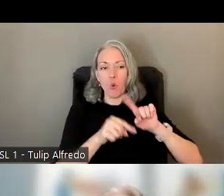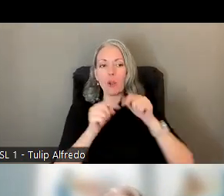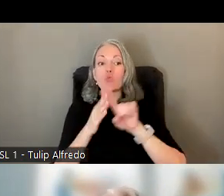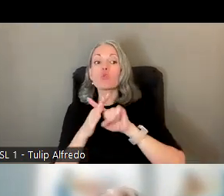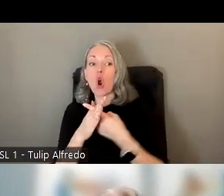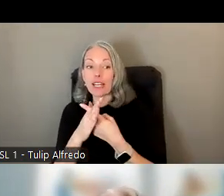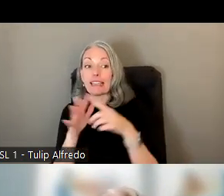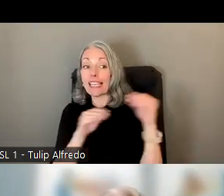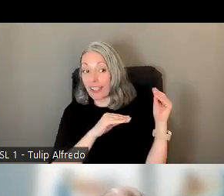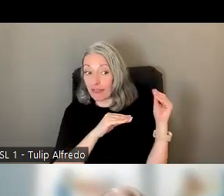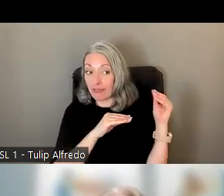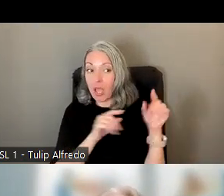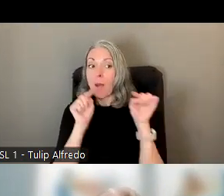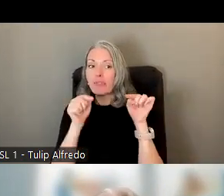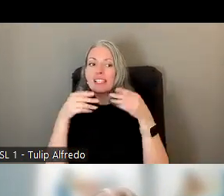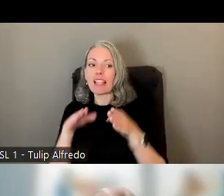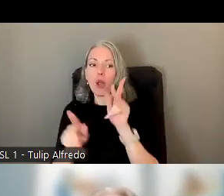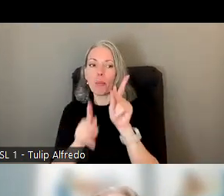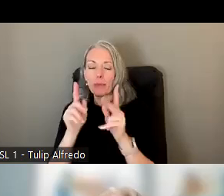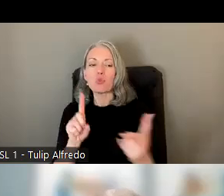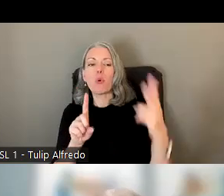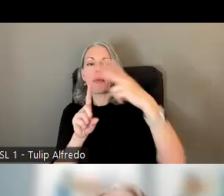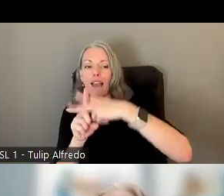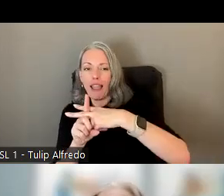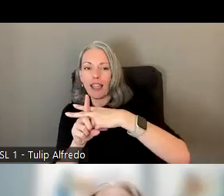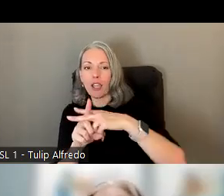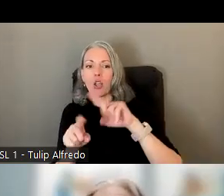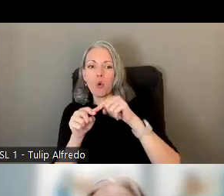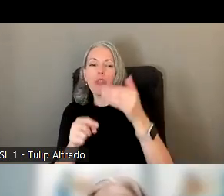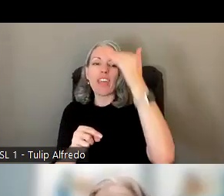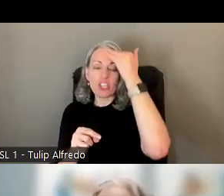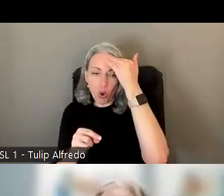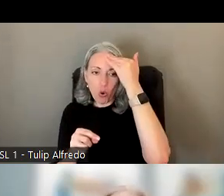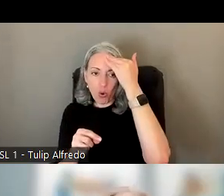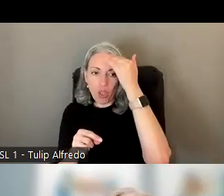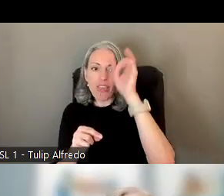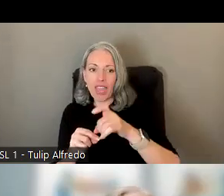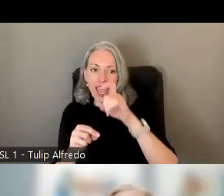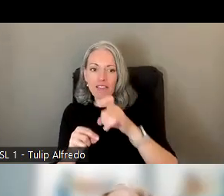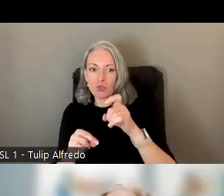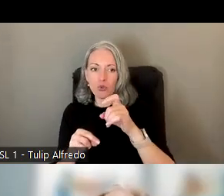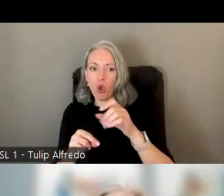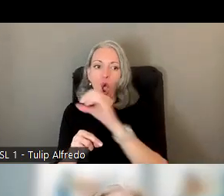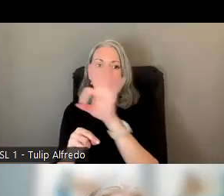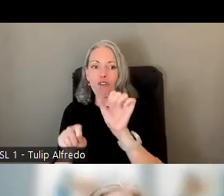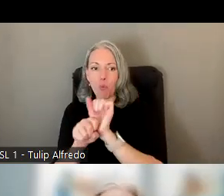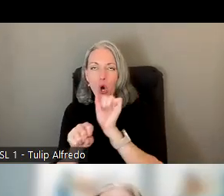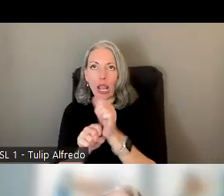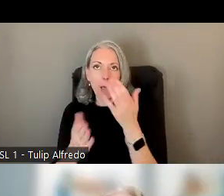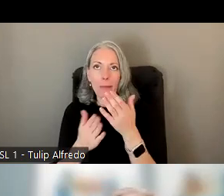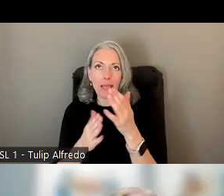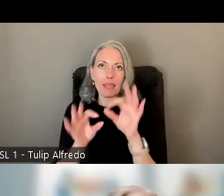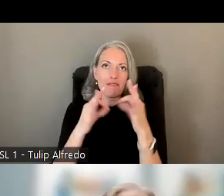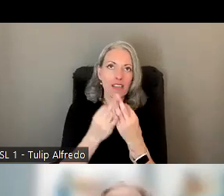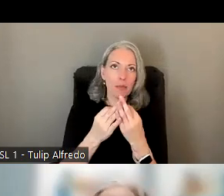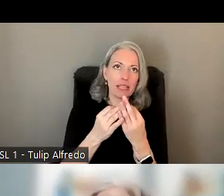this bill would do is allow people to apply for it when they know they're going to be going out on leave. Maybe a family member is having a surgery and they know